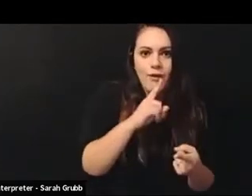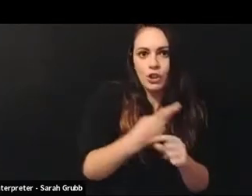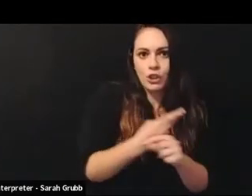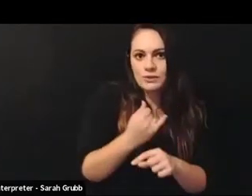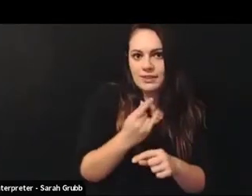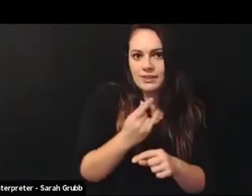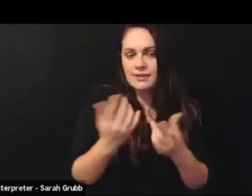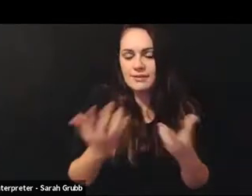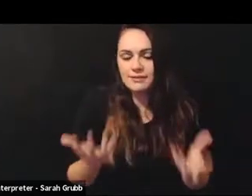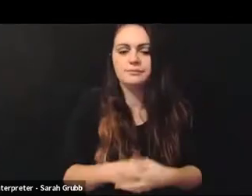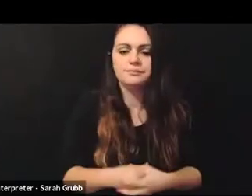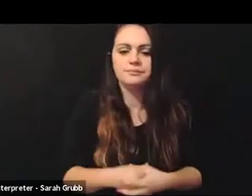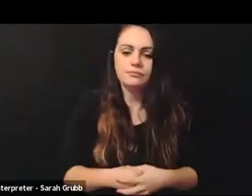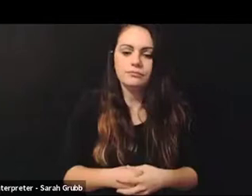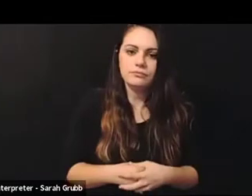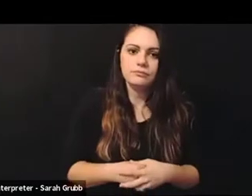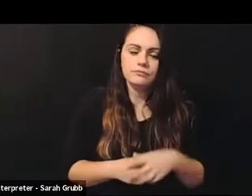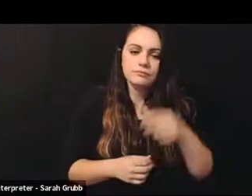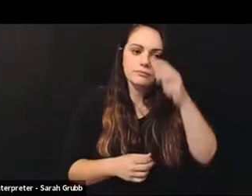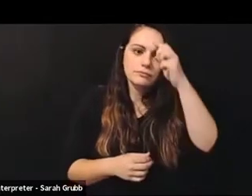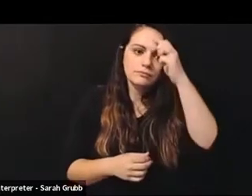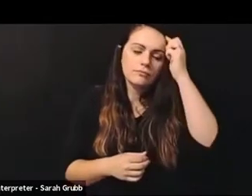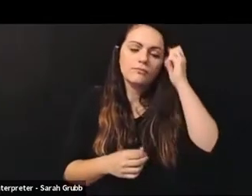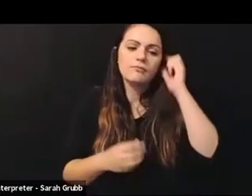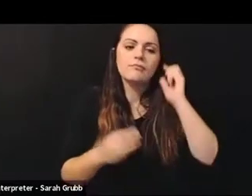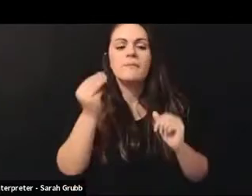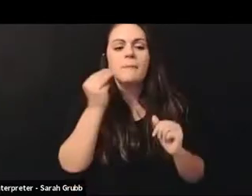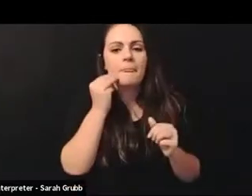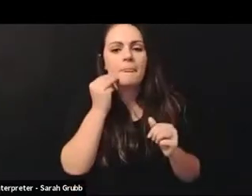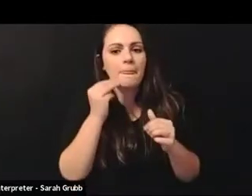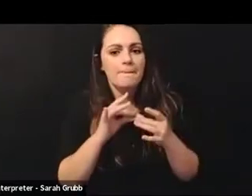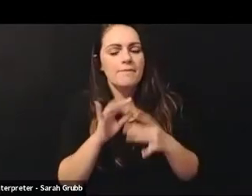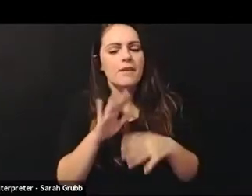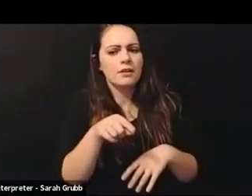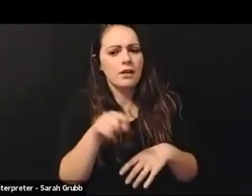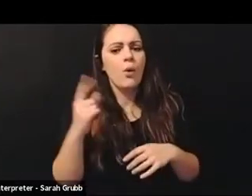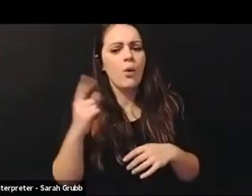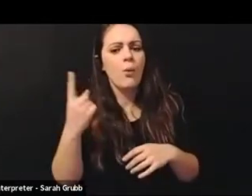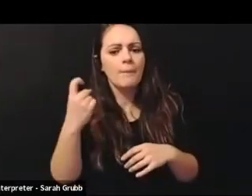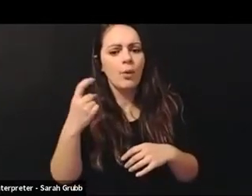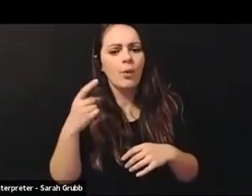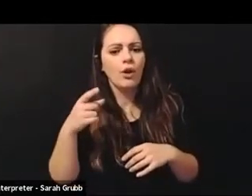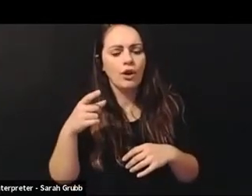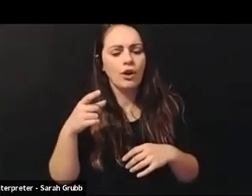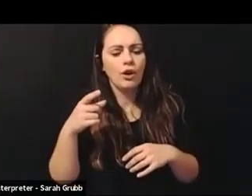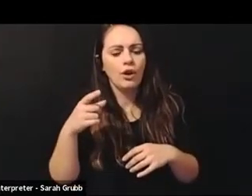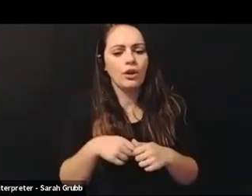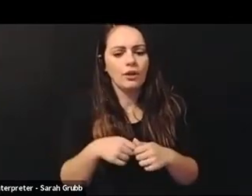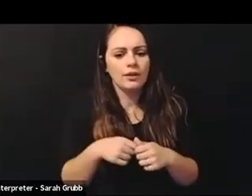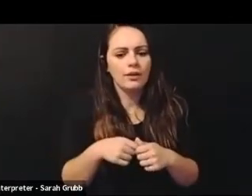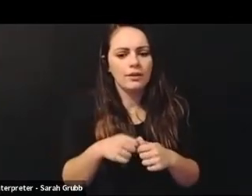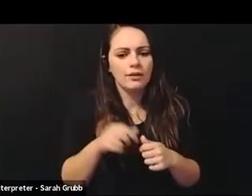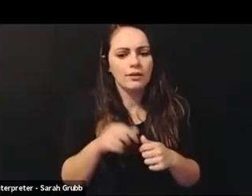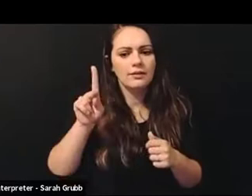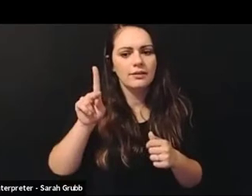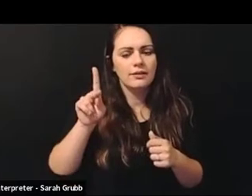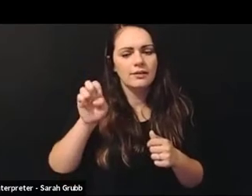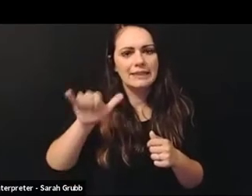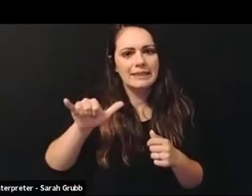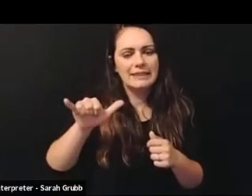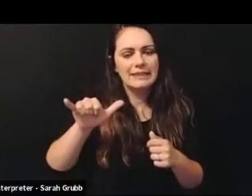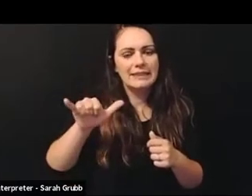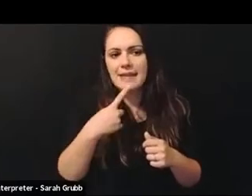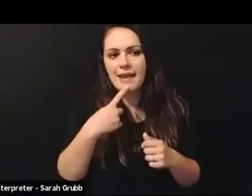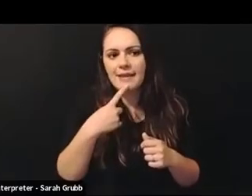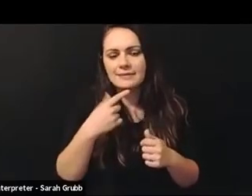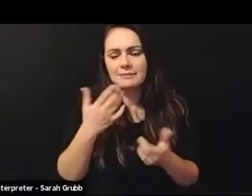Yeah. And so, Julie, one more. Key says, K-E-Y, I'm probably totally pronouncing